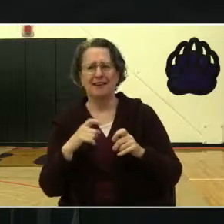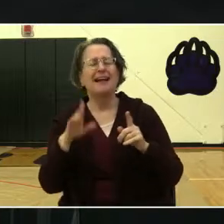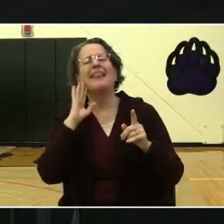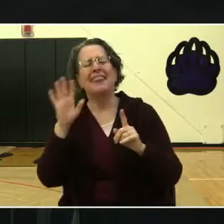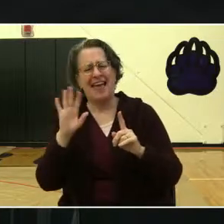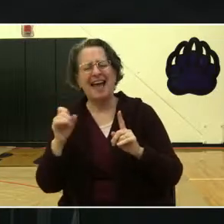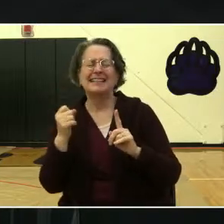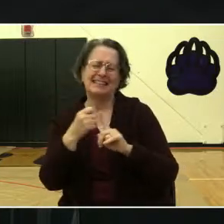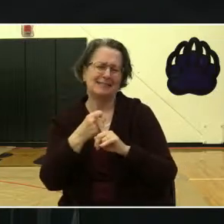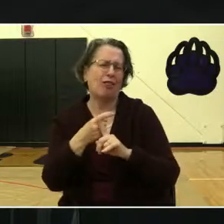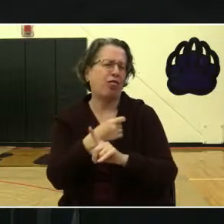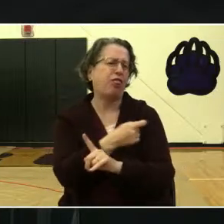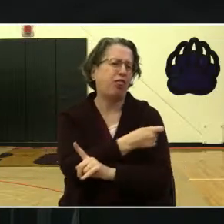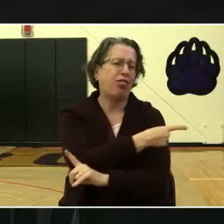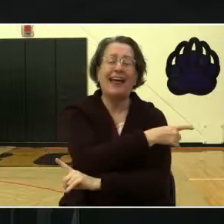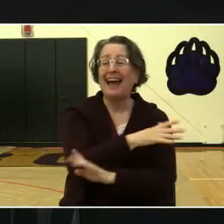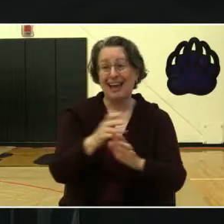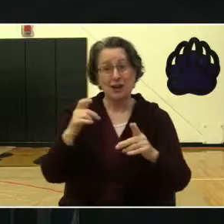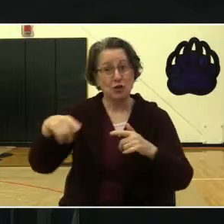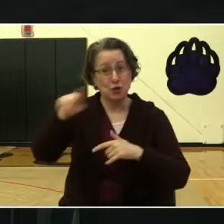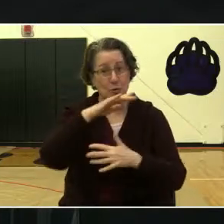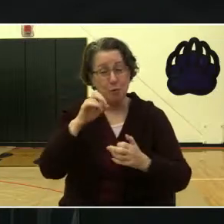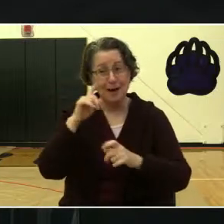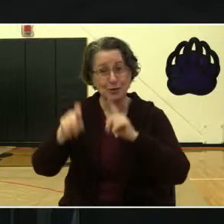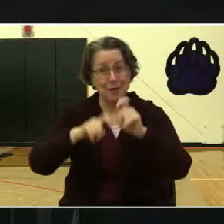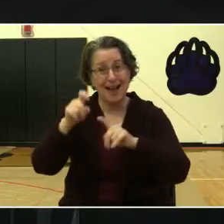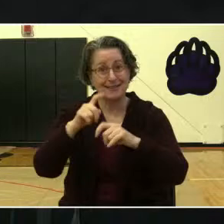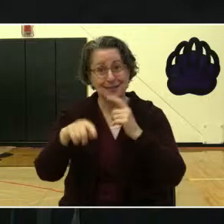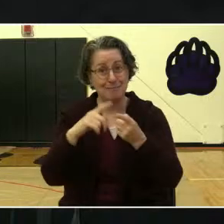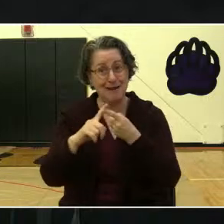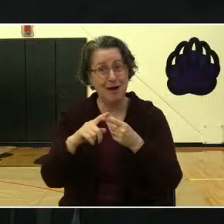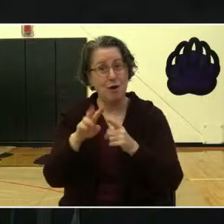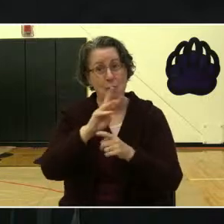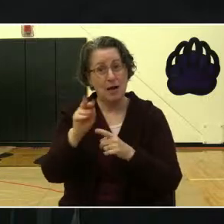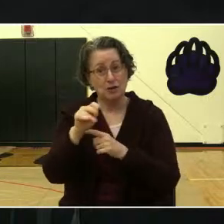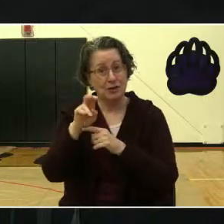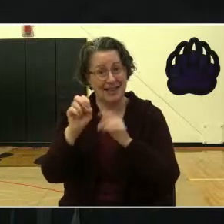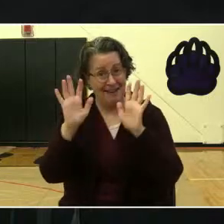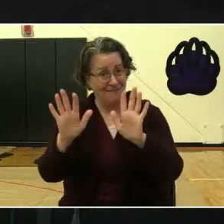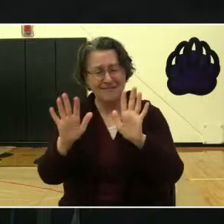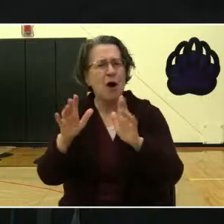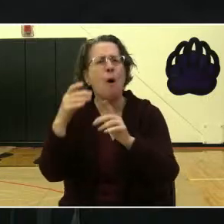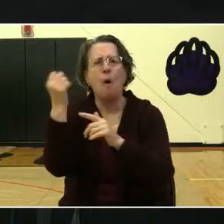that's not about the way Western Avenue is situated Mr